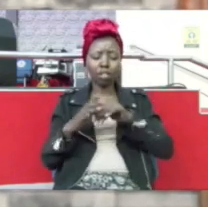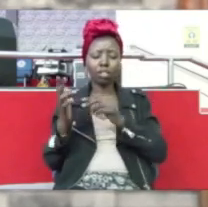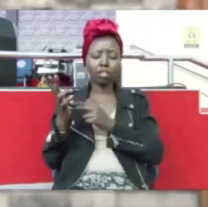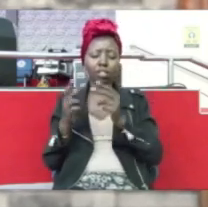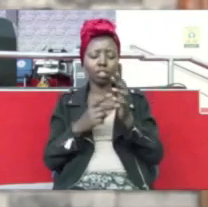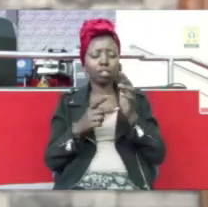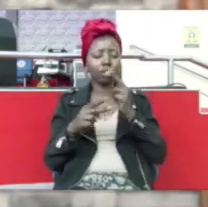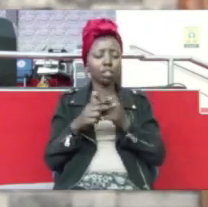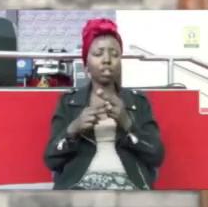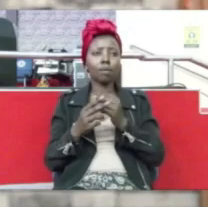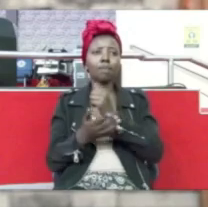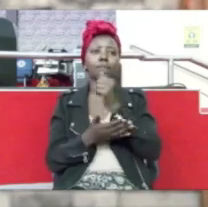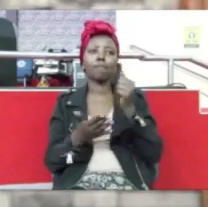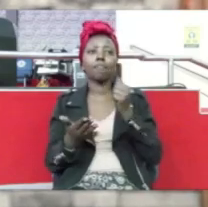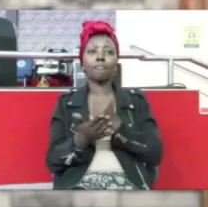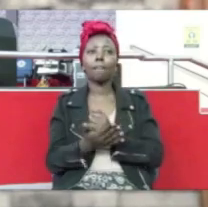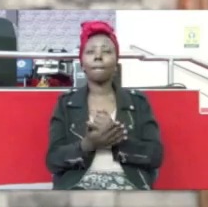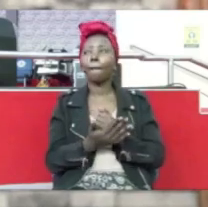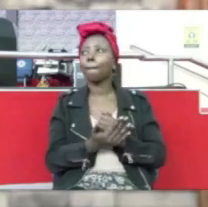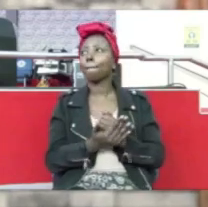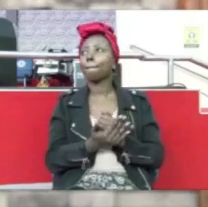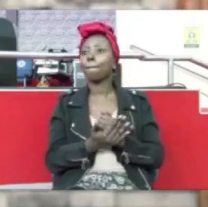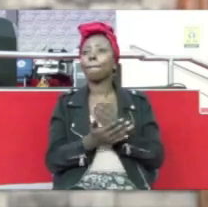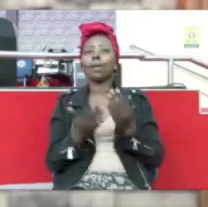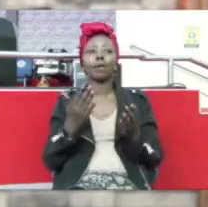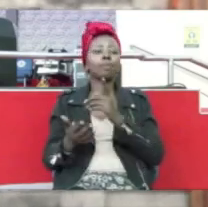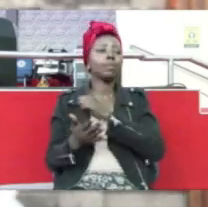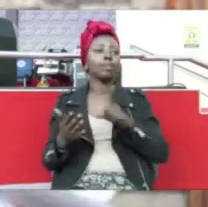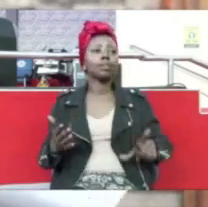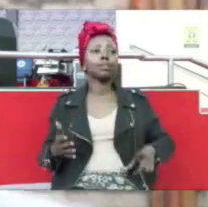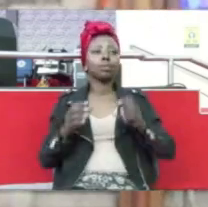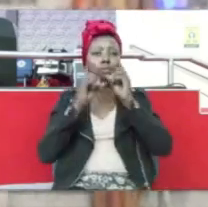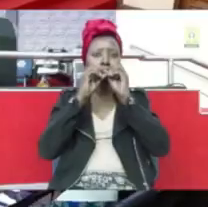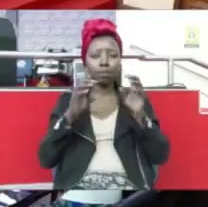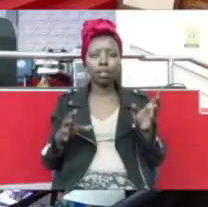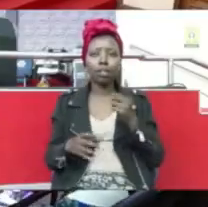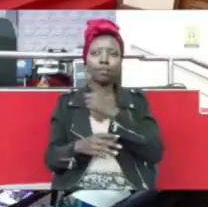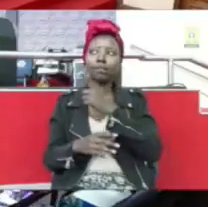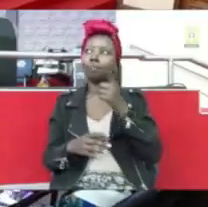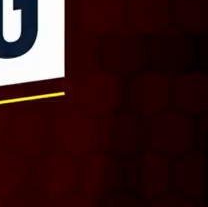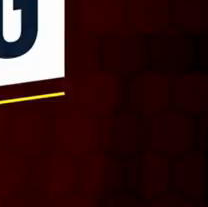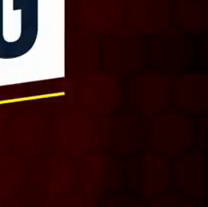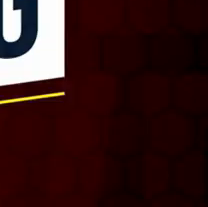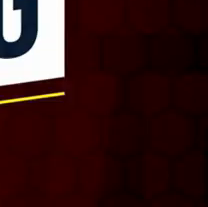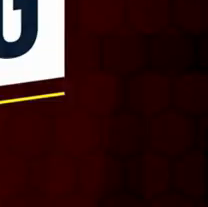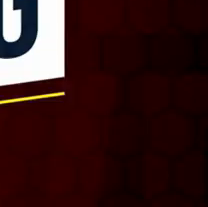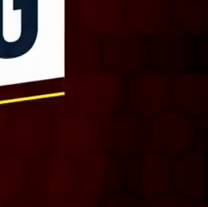mighty name. Amen. May the Lord bless you. Mungu atakubariki.